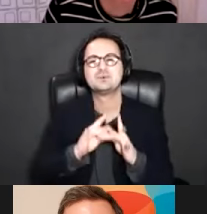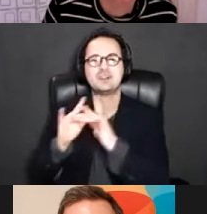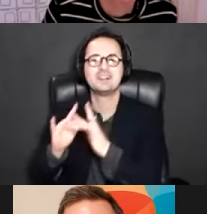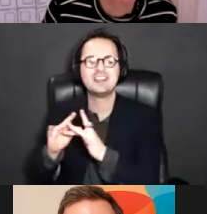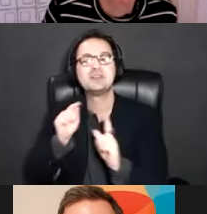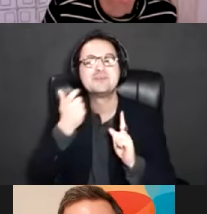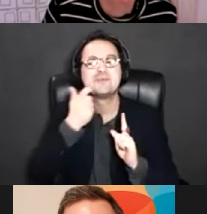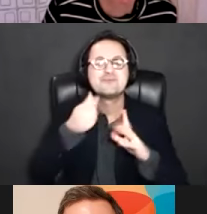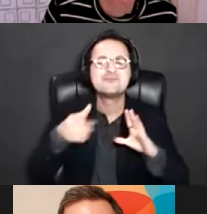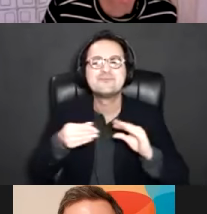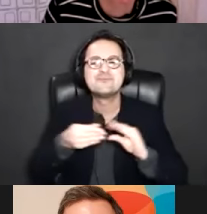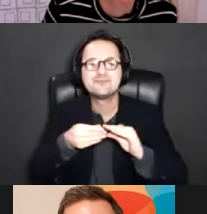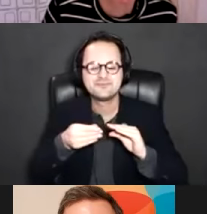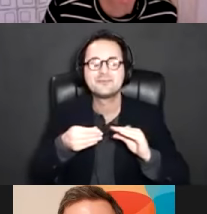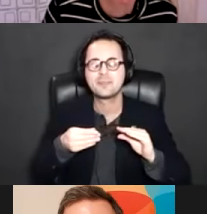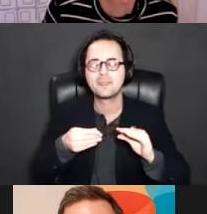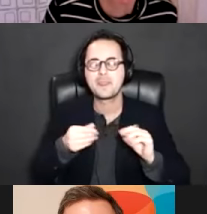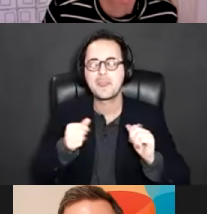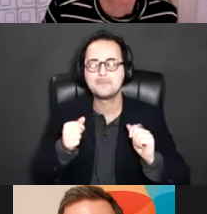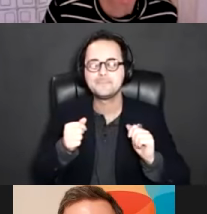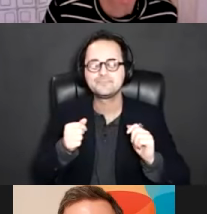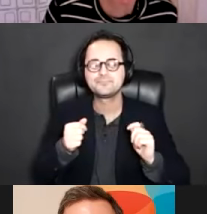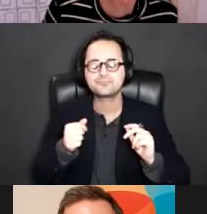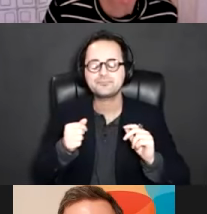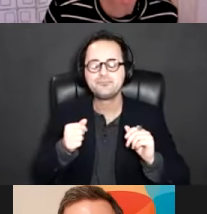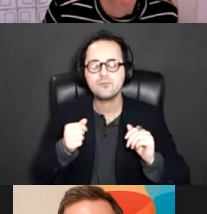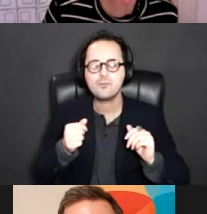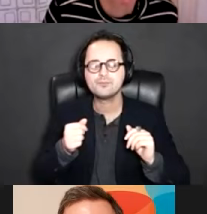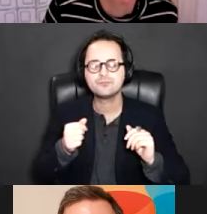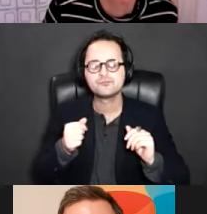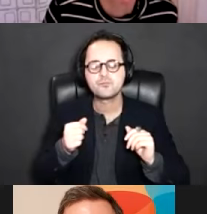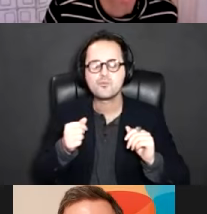about large, and I think there's a couple others that are related, but so I'm trying to kind of